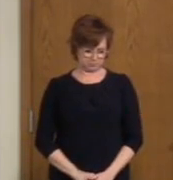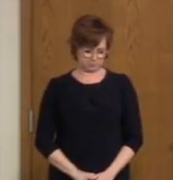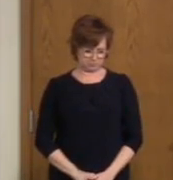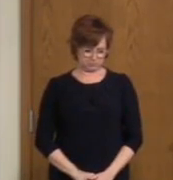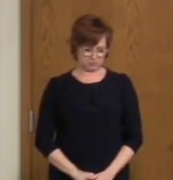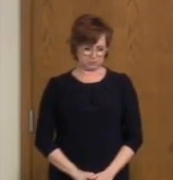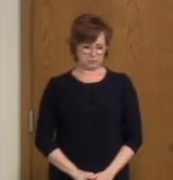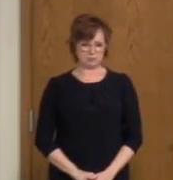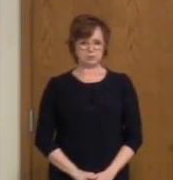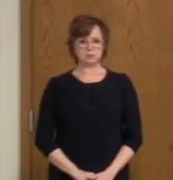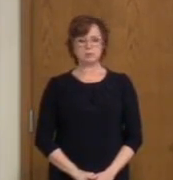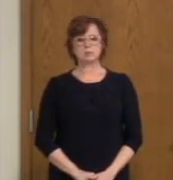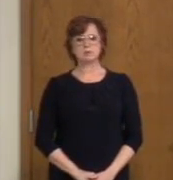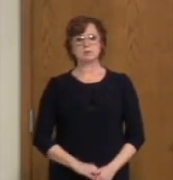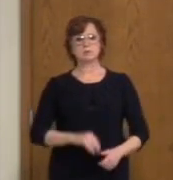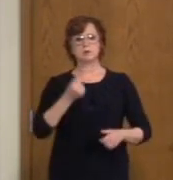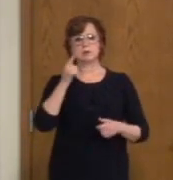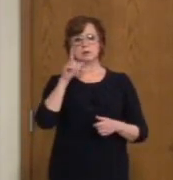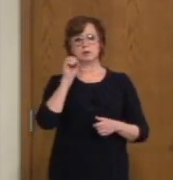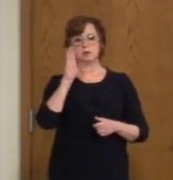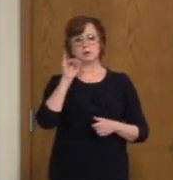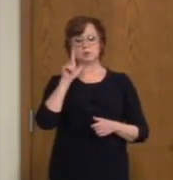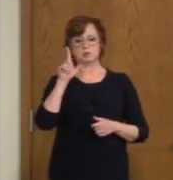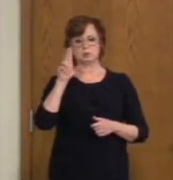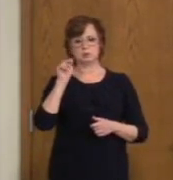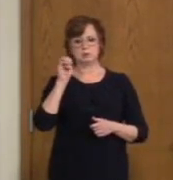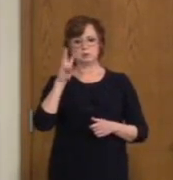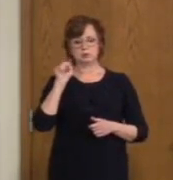We have Allison Bamford with Global.